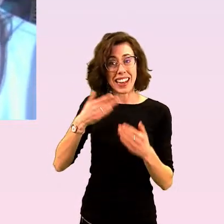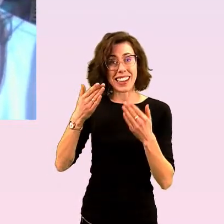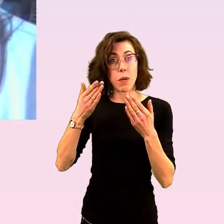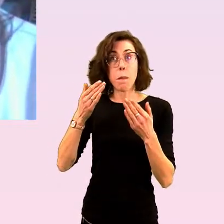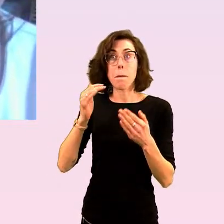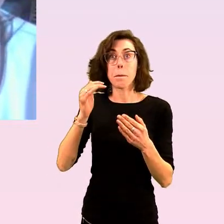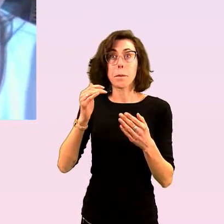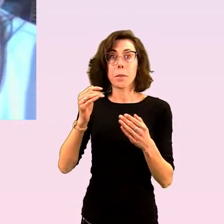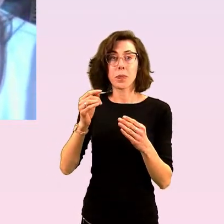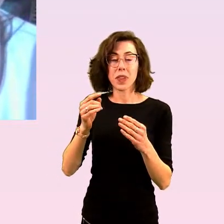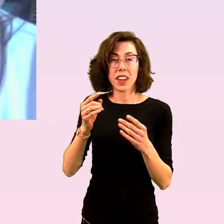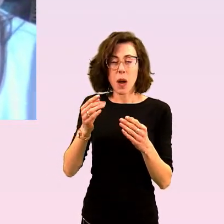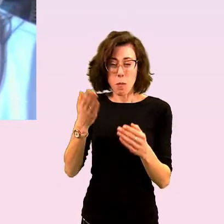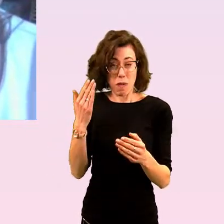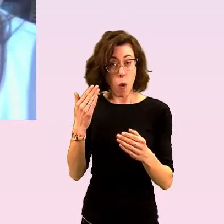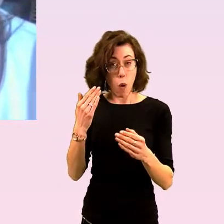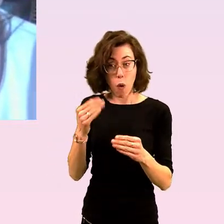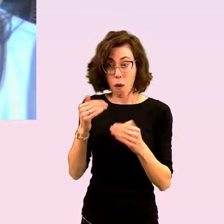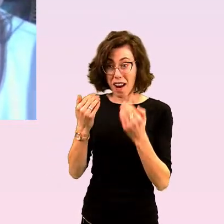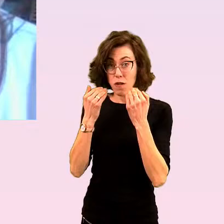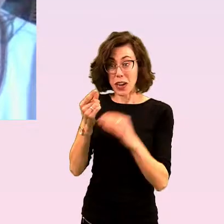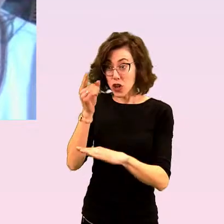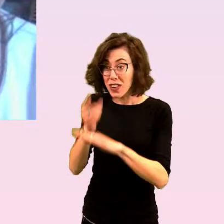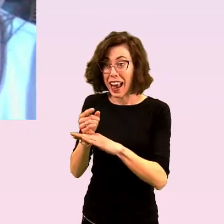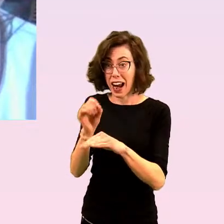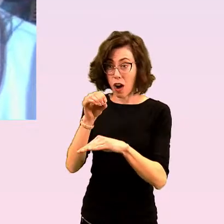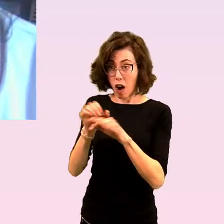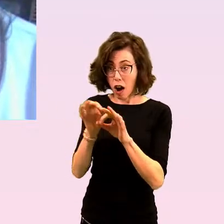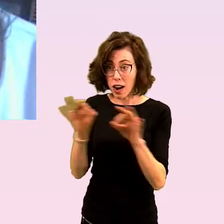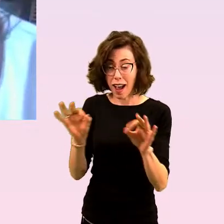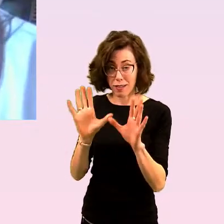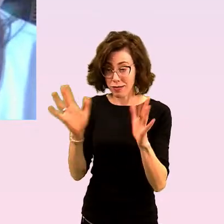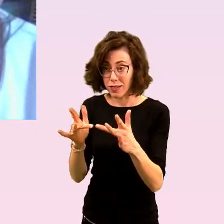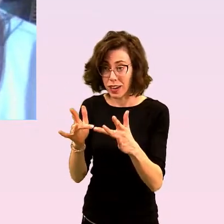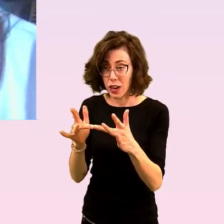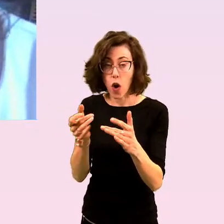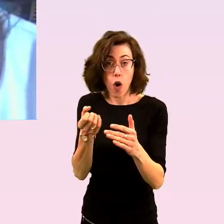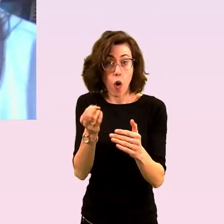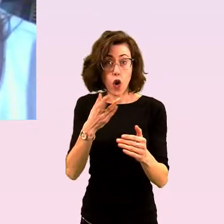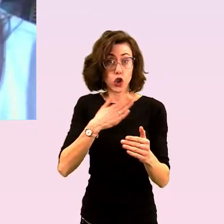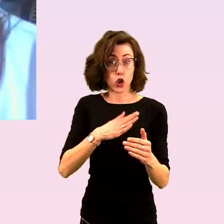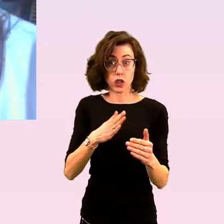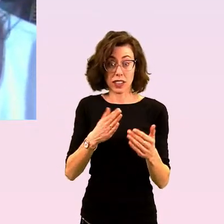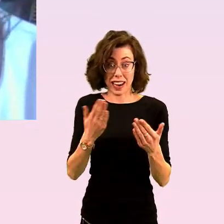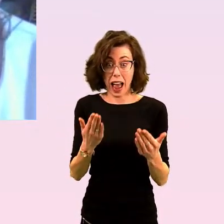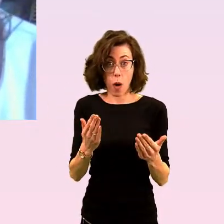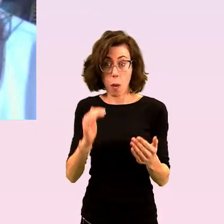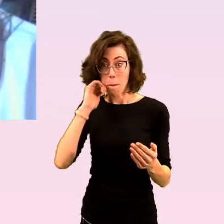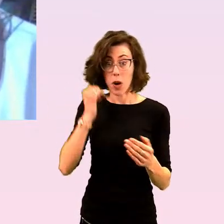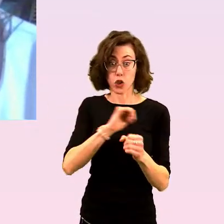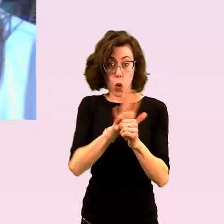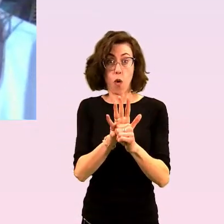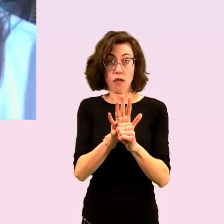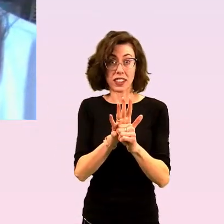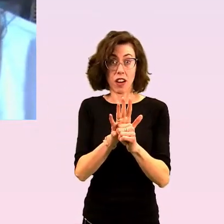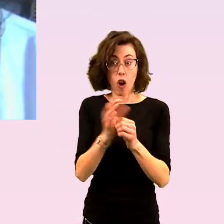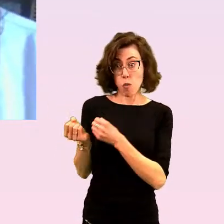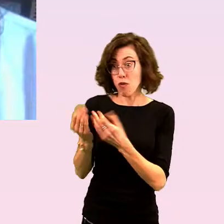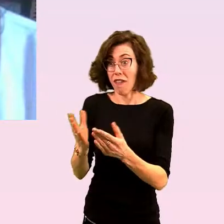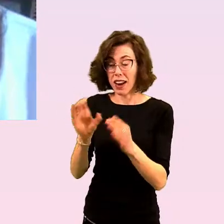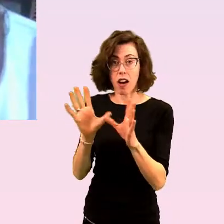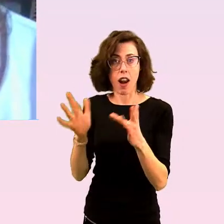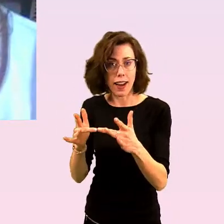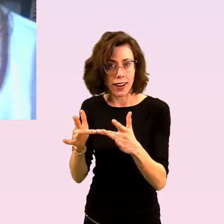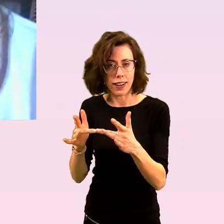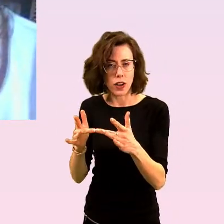people just not been looking hard enough, or has it not been a need to be looked? So has the information been there, or were we just kind of